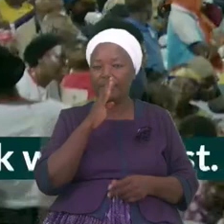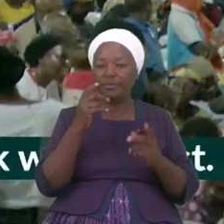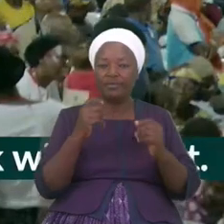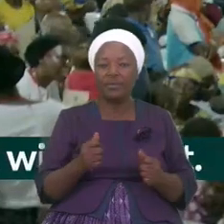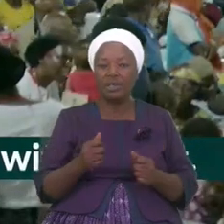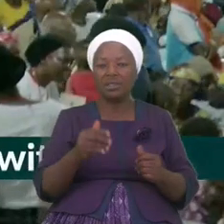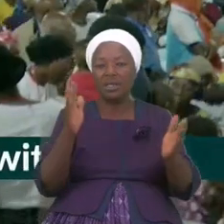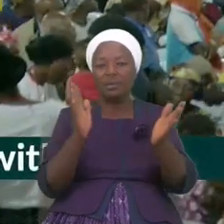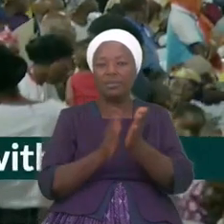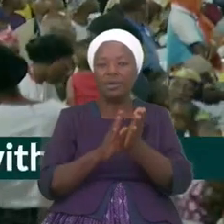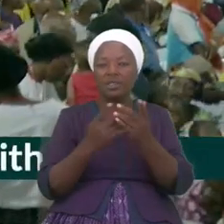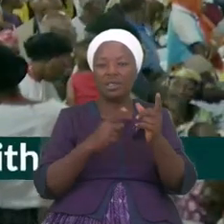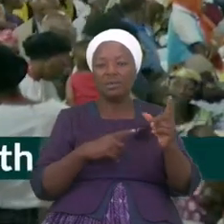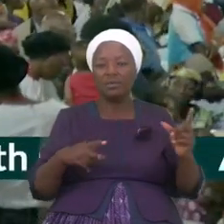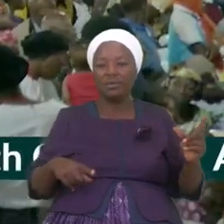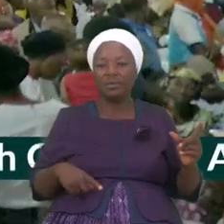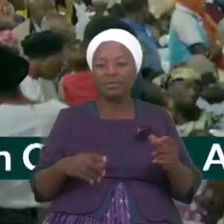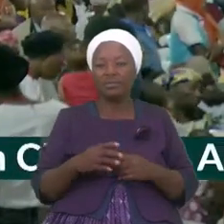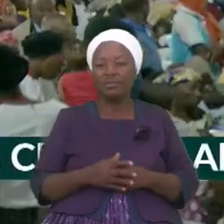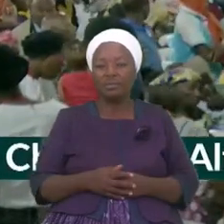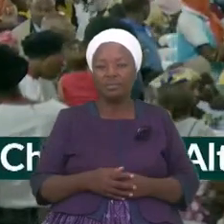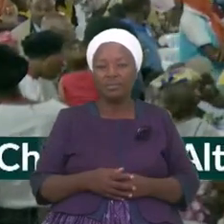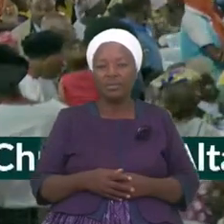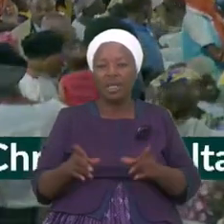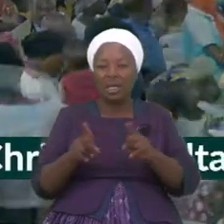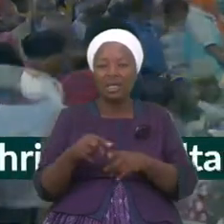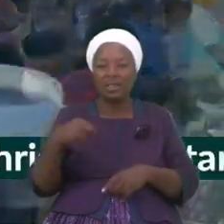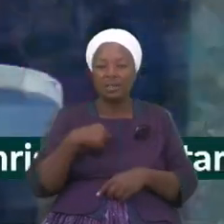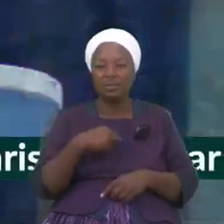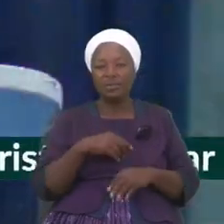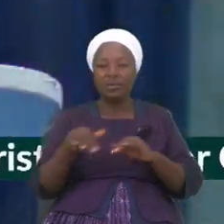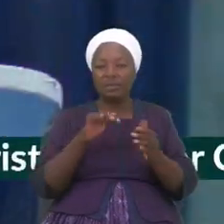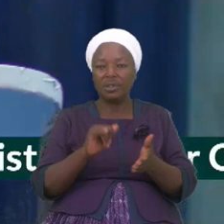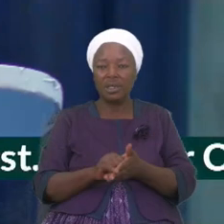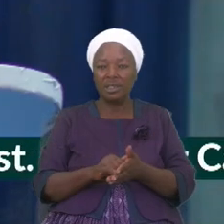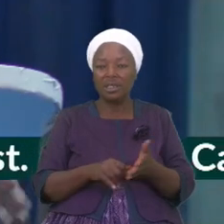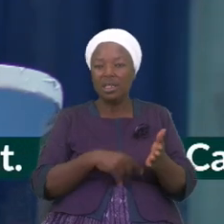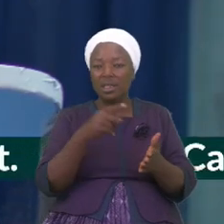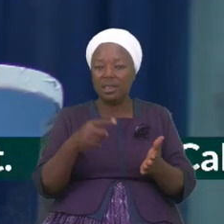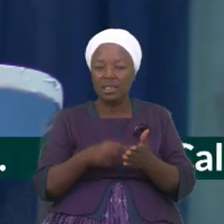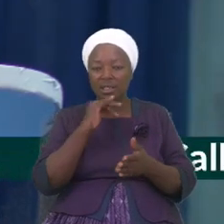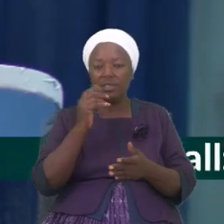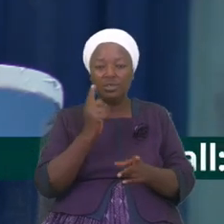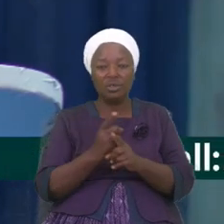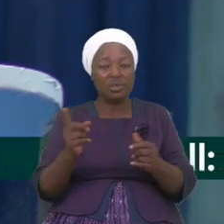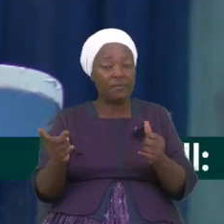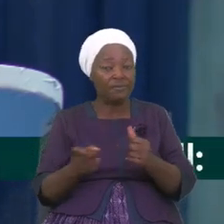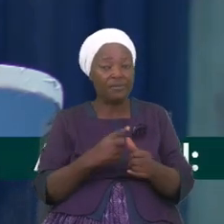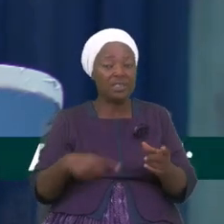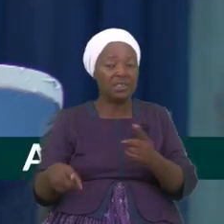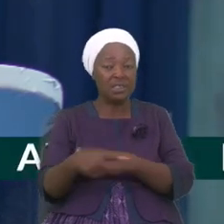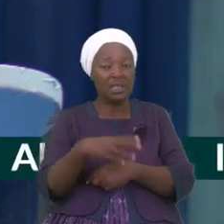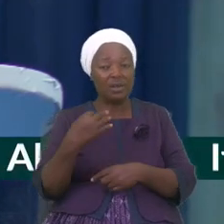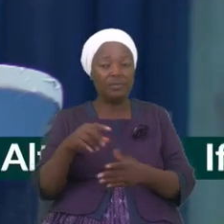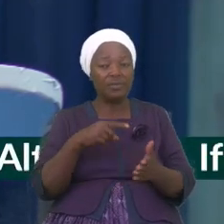Praise the Lord. As we are doing that, this is just day one of this